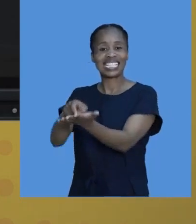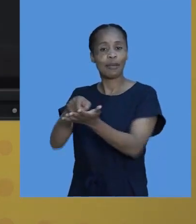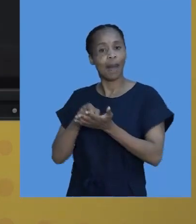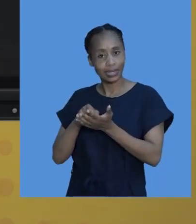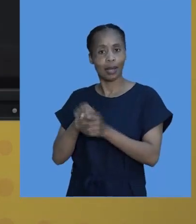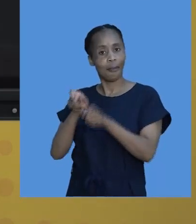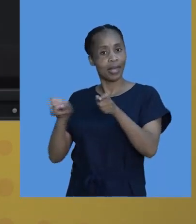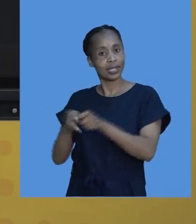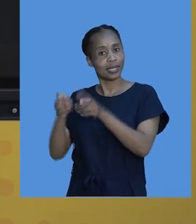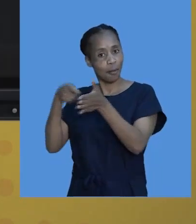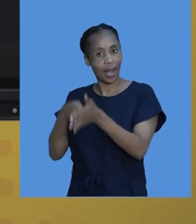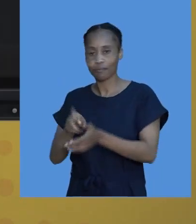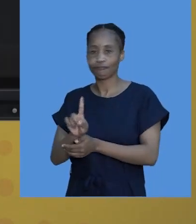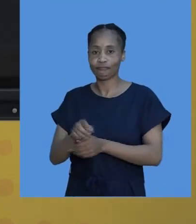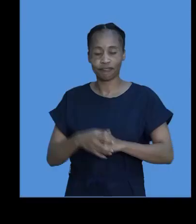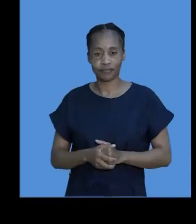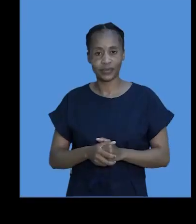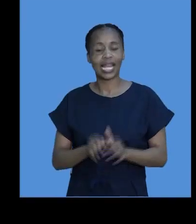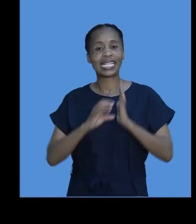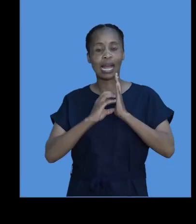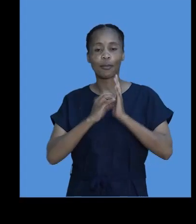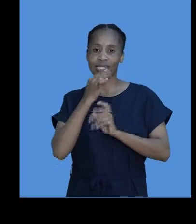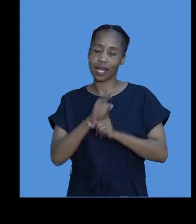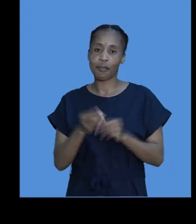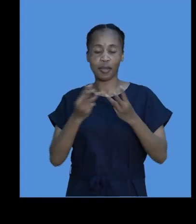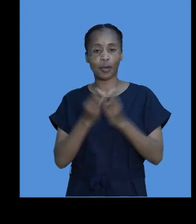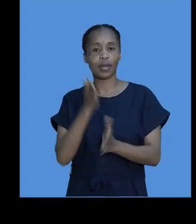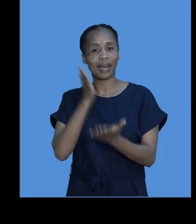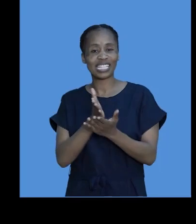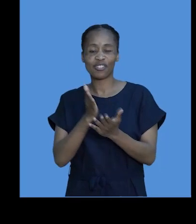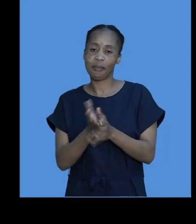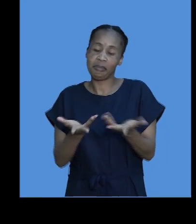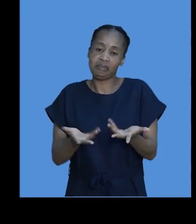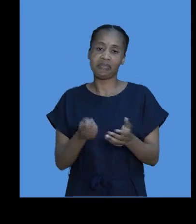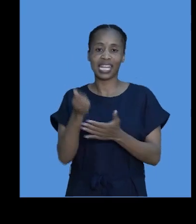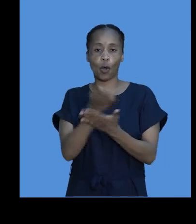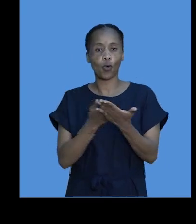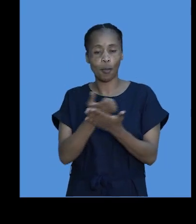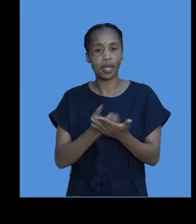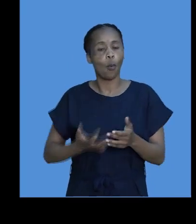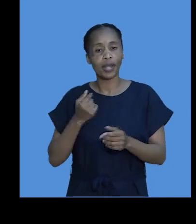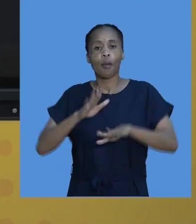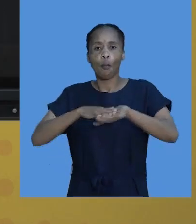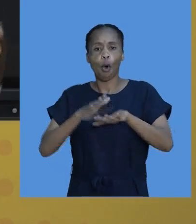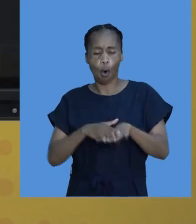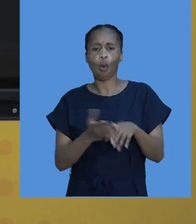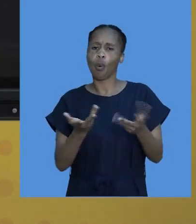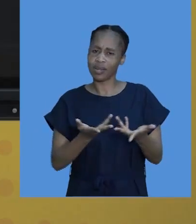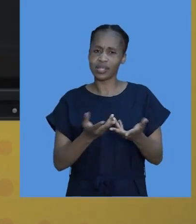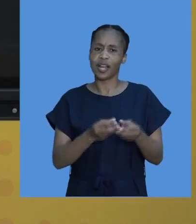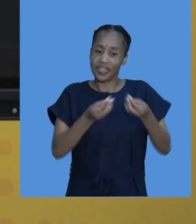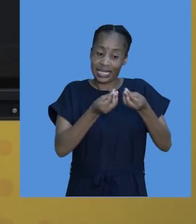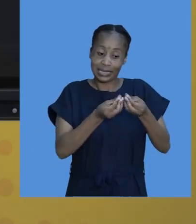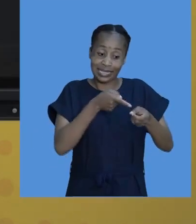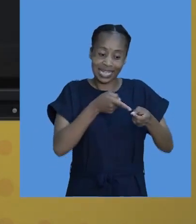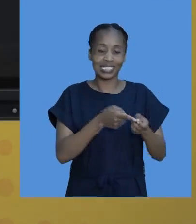demand of consumers there. For example, let's say the people in a particular economy are desiring more of product A,